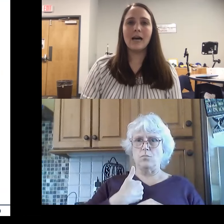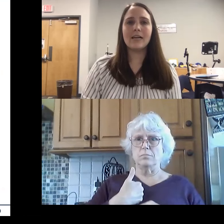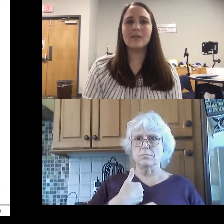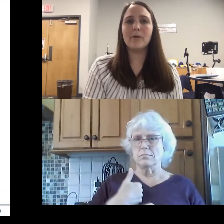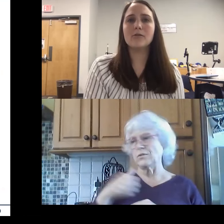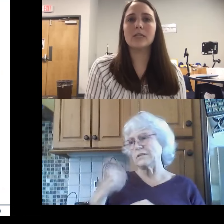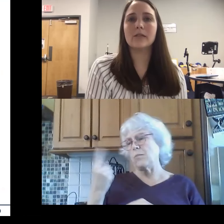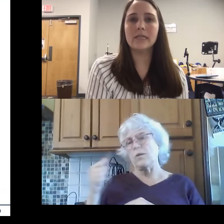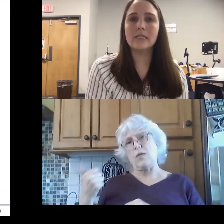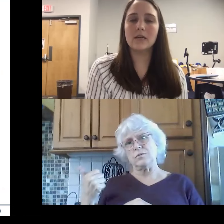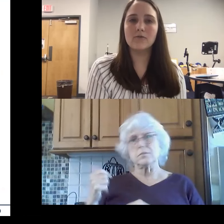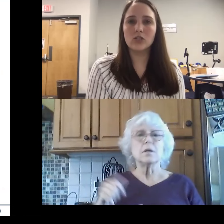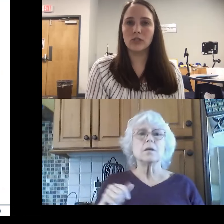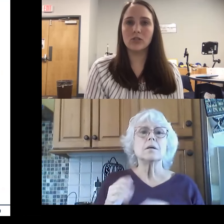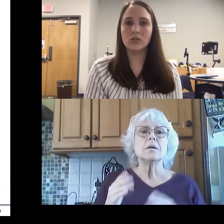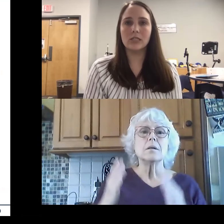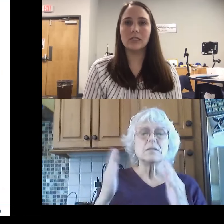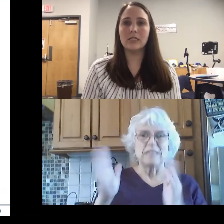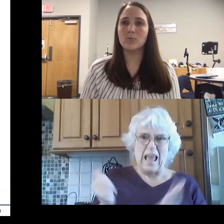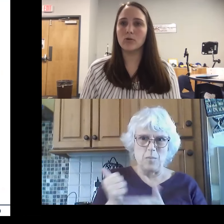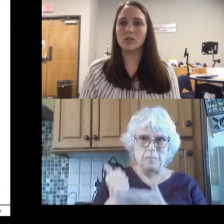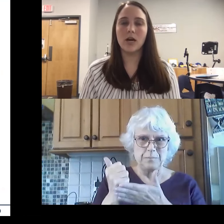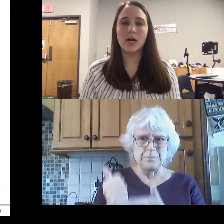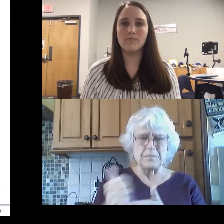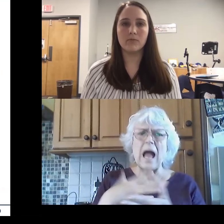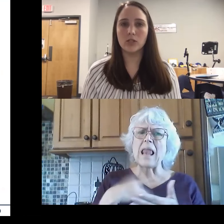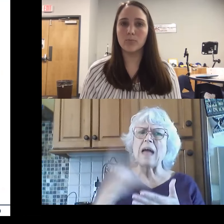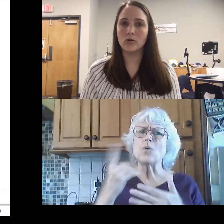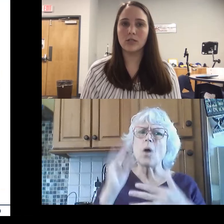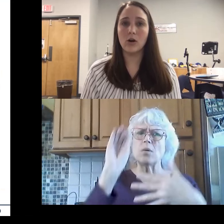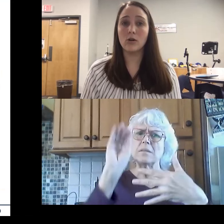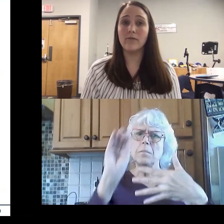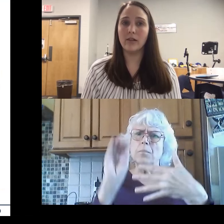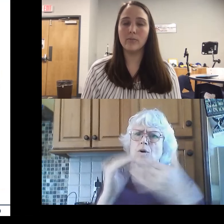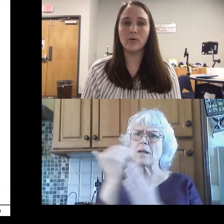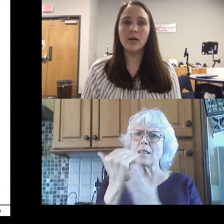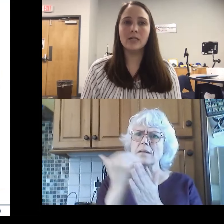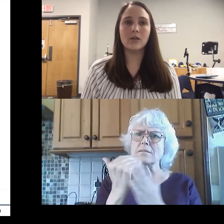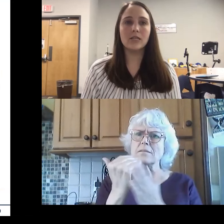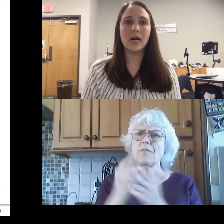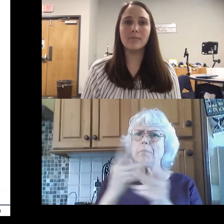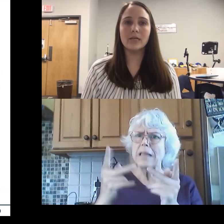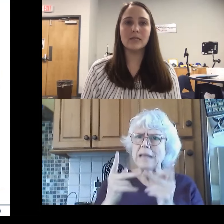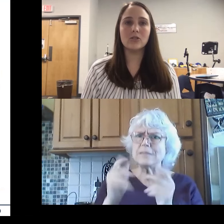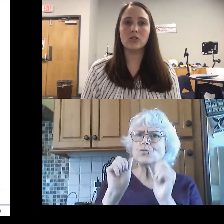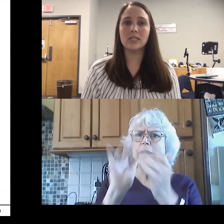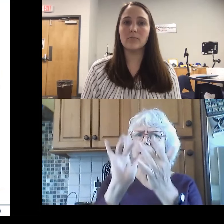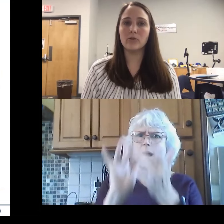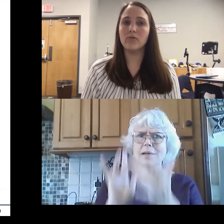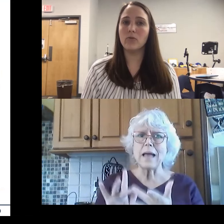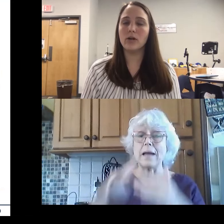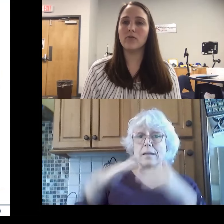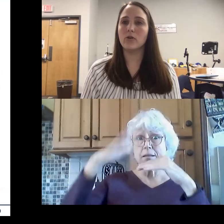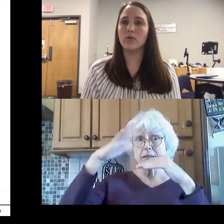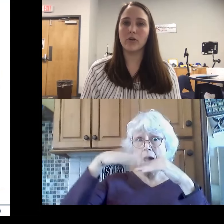I like to post a list of just resources and sports, um, to sports that are available. So the top list is just a